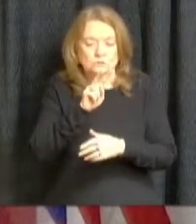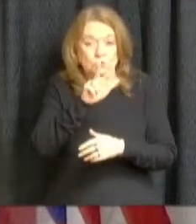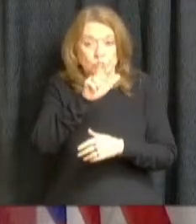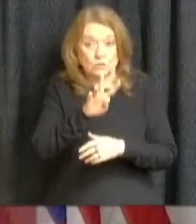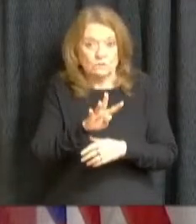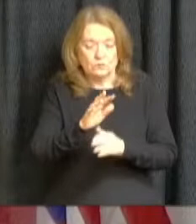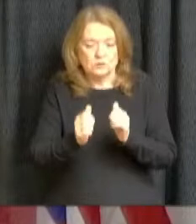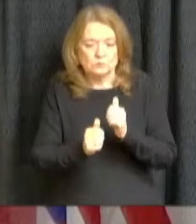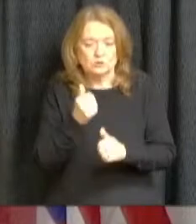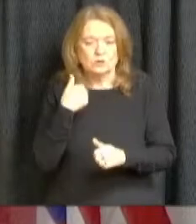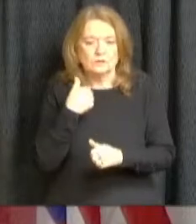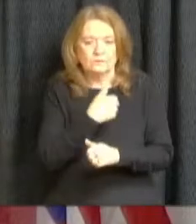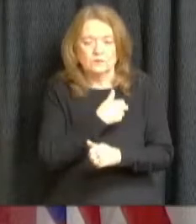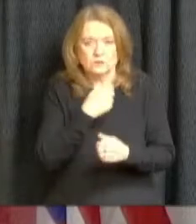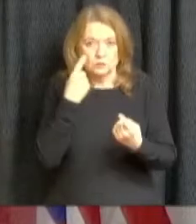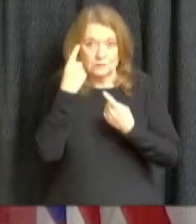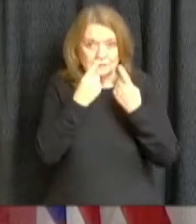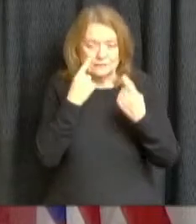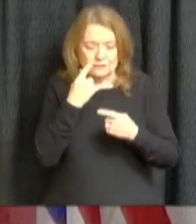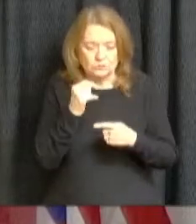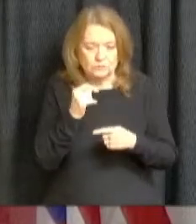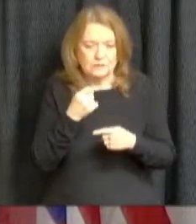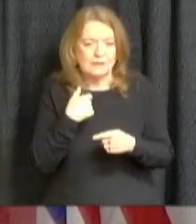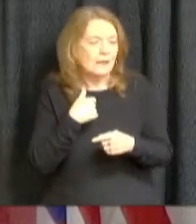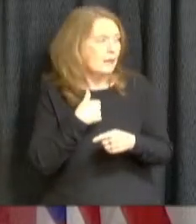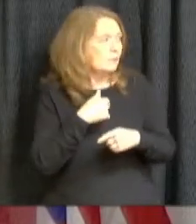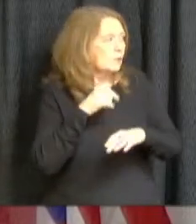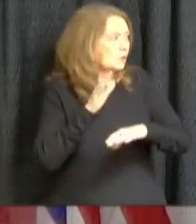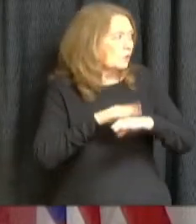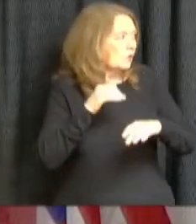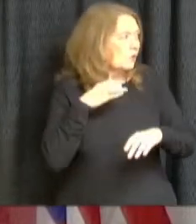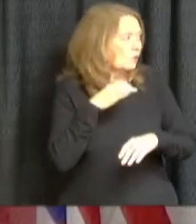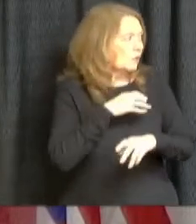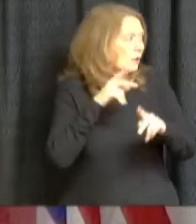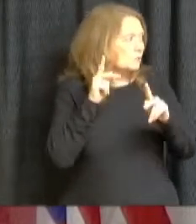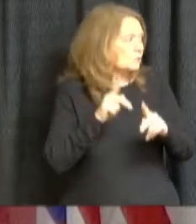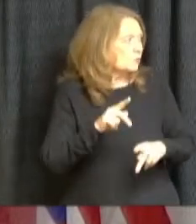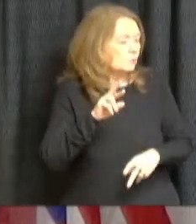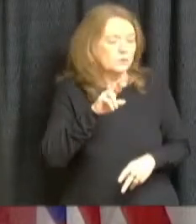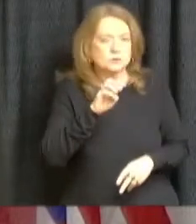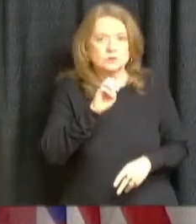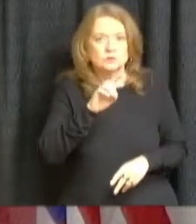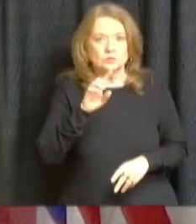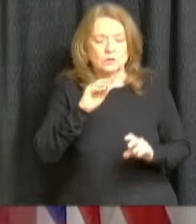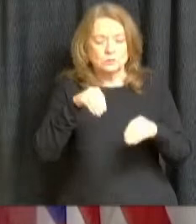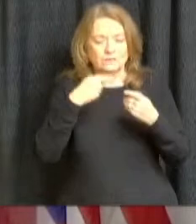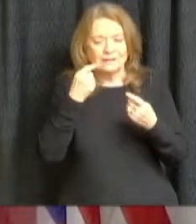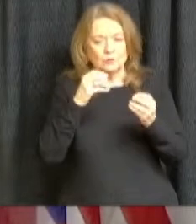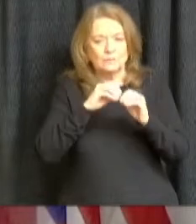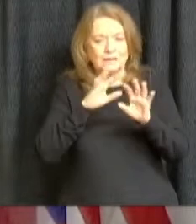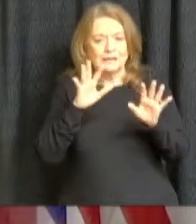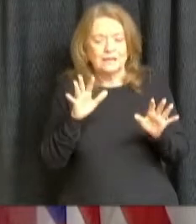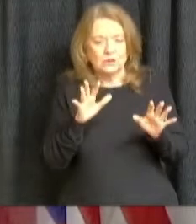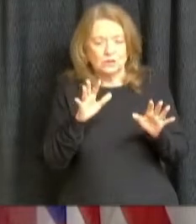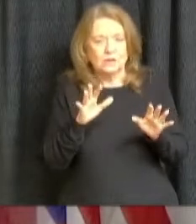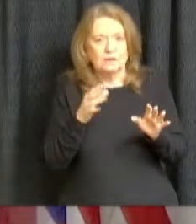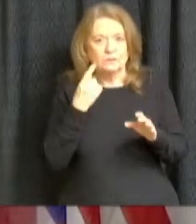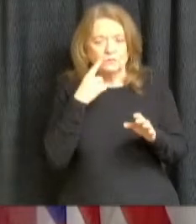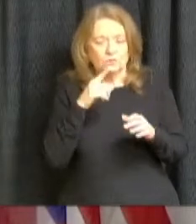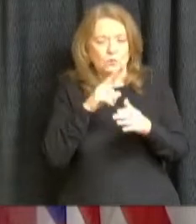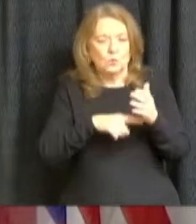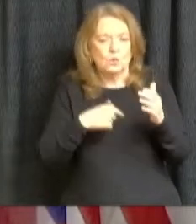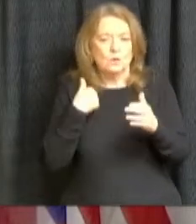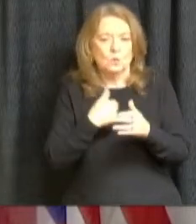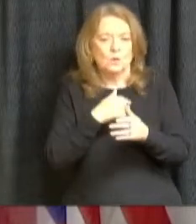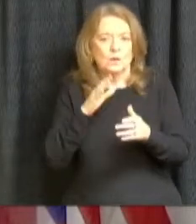consider Resolution 48. I'm going to call on Councilperson Red just to provide a little clarity for what we